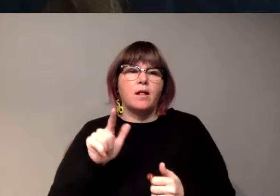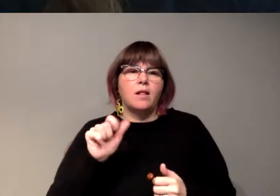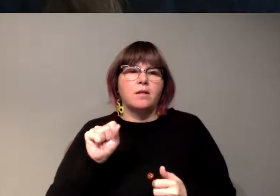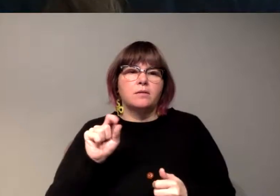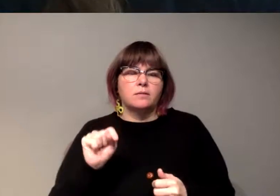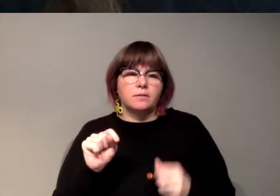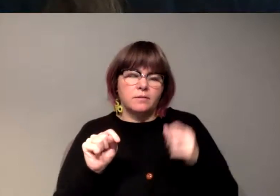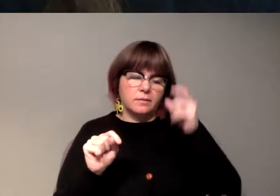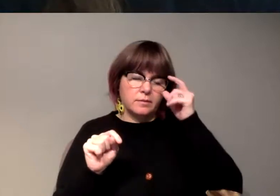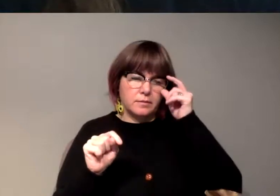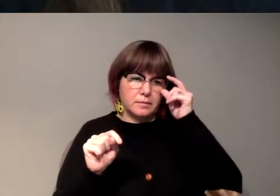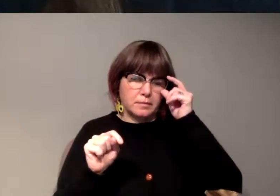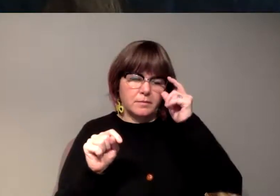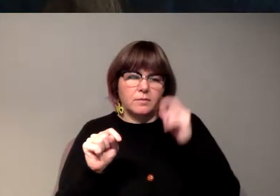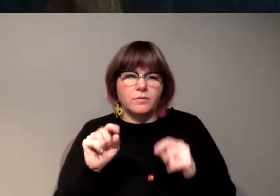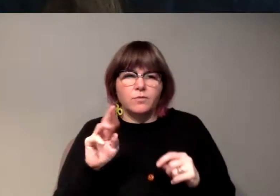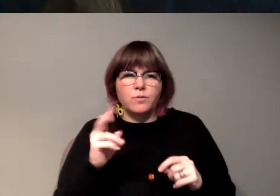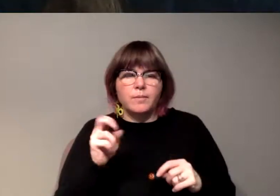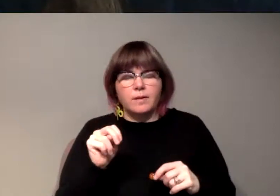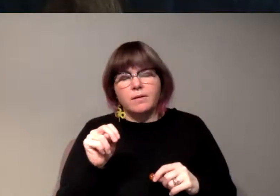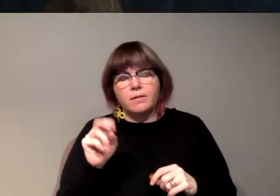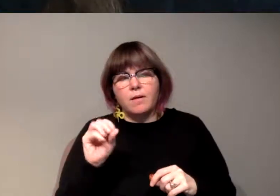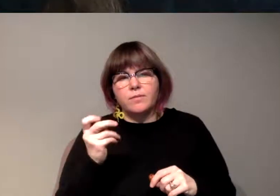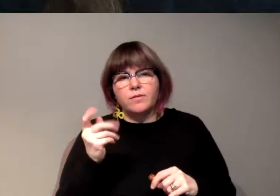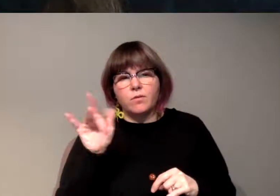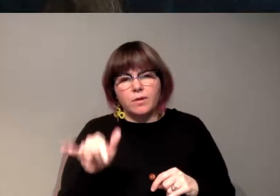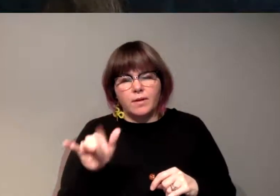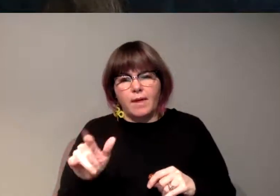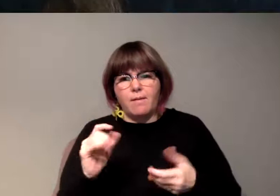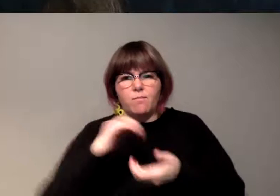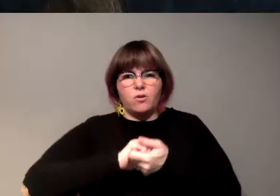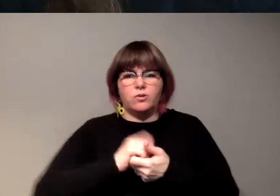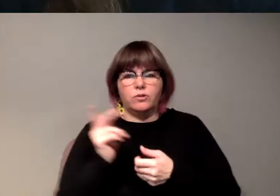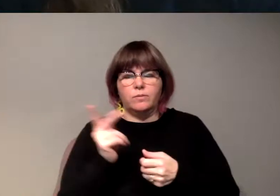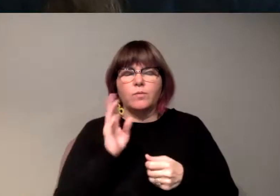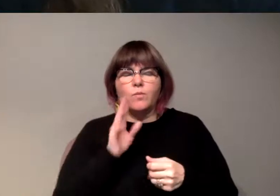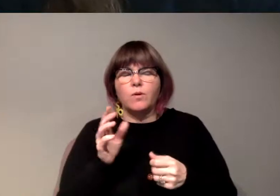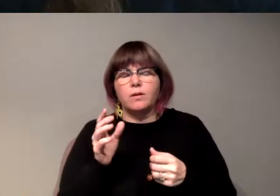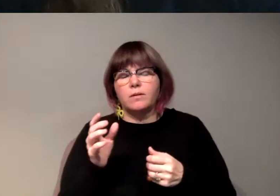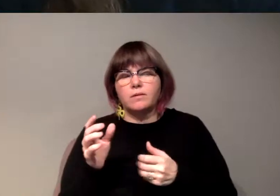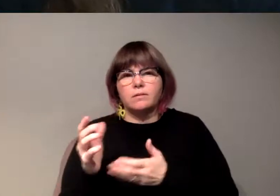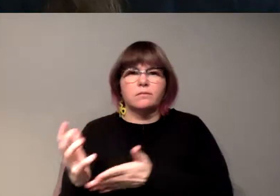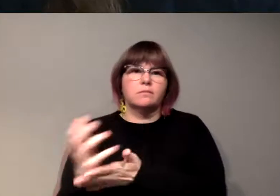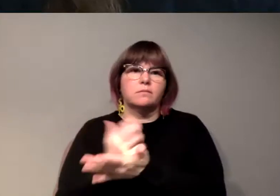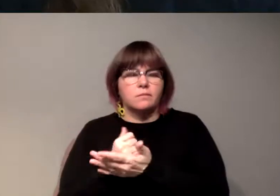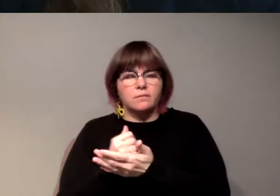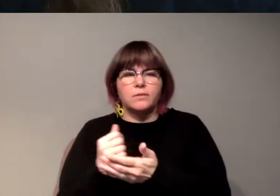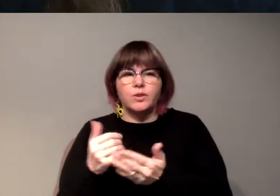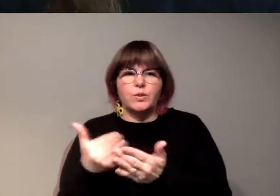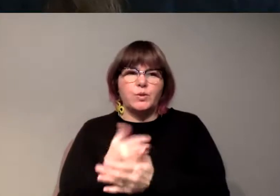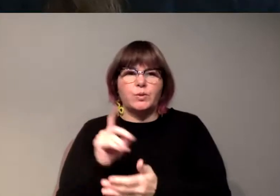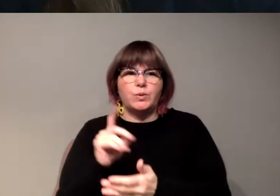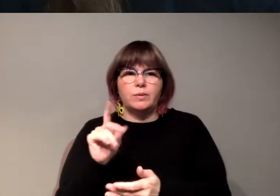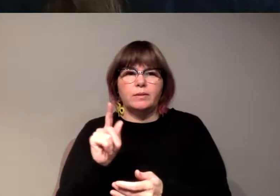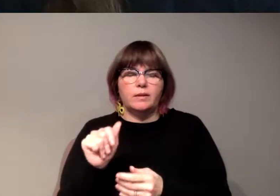Rubin Observatory. And so through that partnership, they're planning to crowdsource an abundance of the new data that's going to come